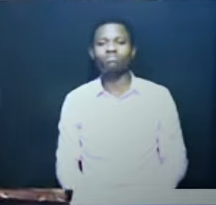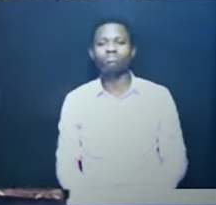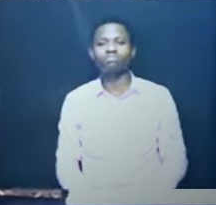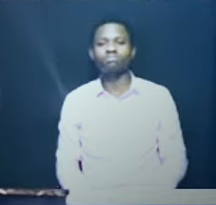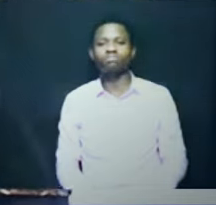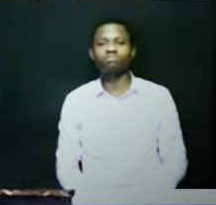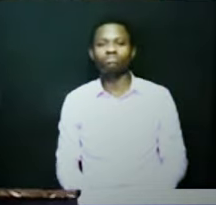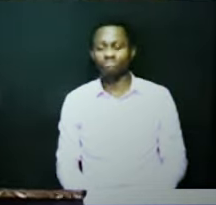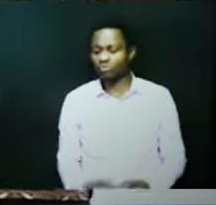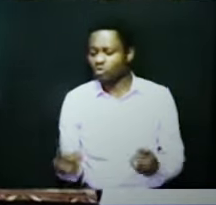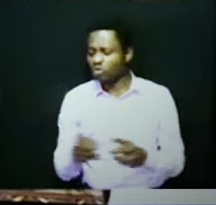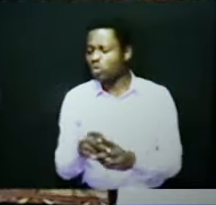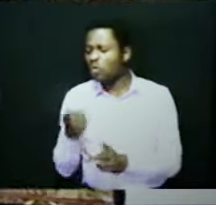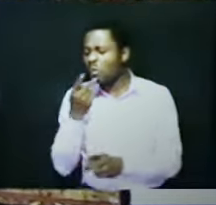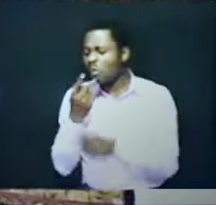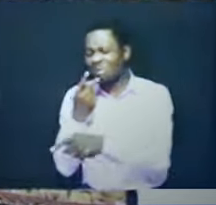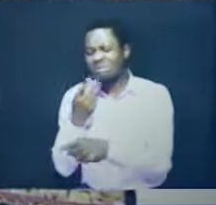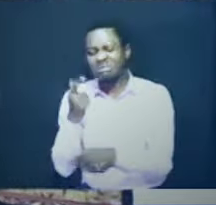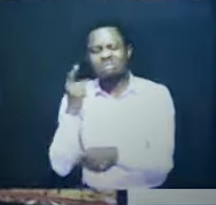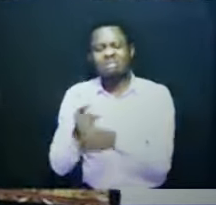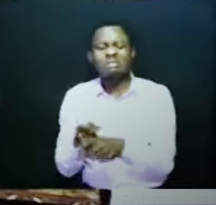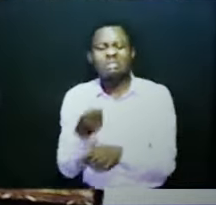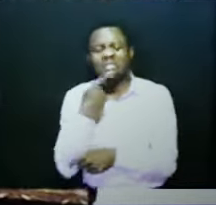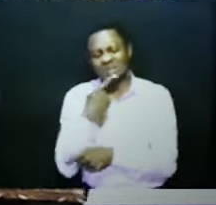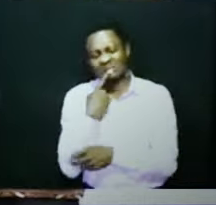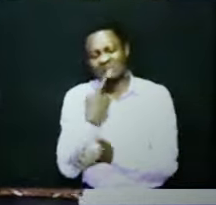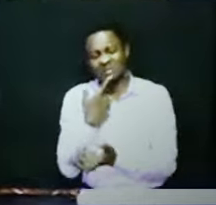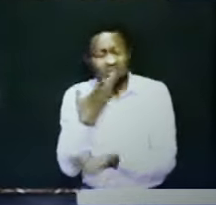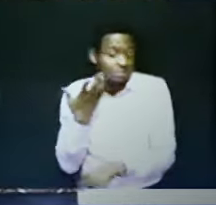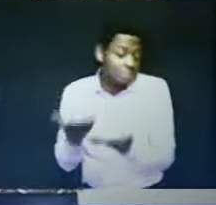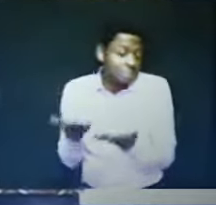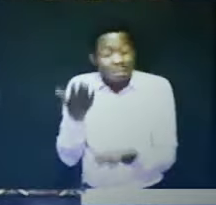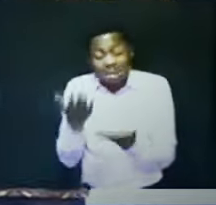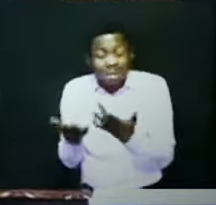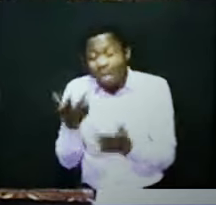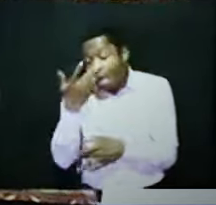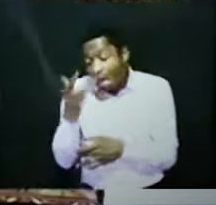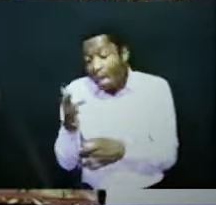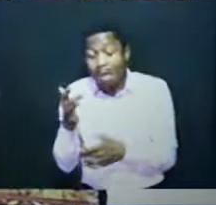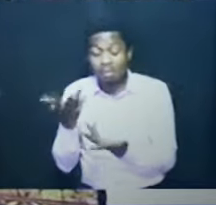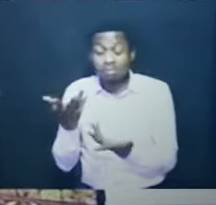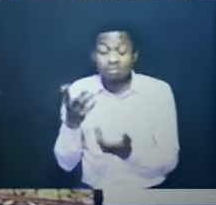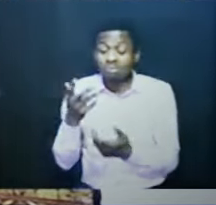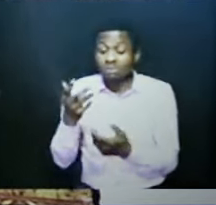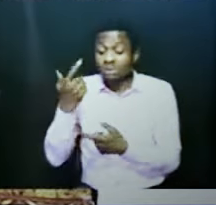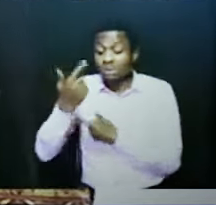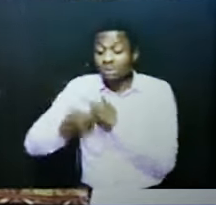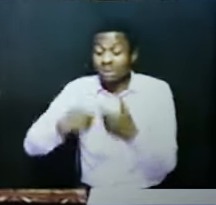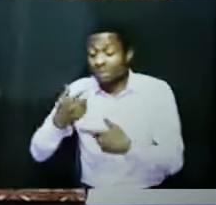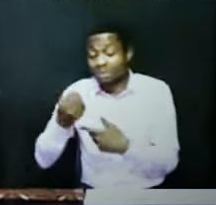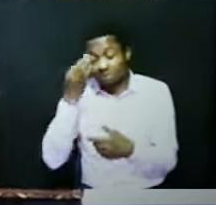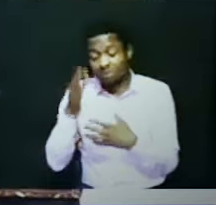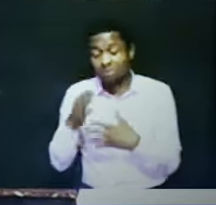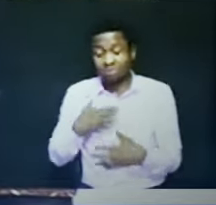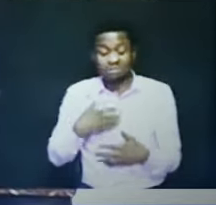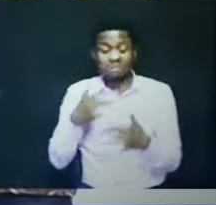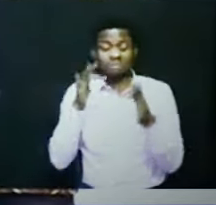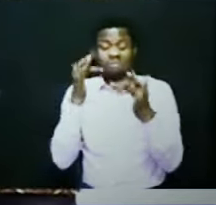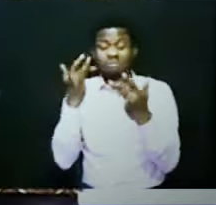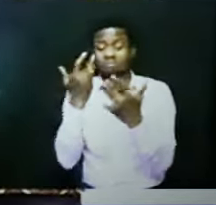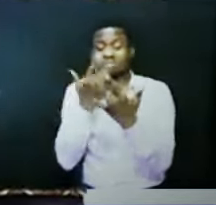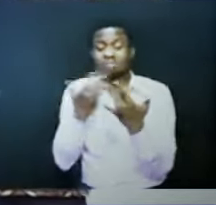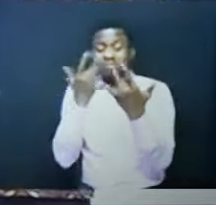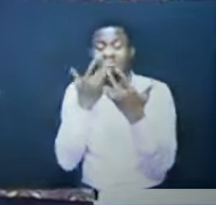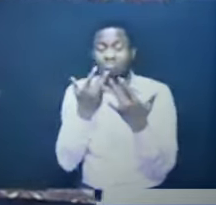So he is just trying to say that if perchance, by the grace of God, I am spared to